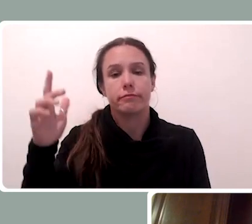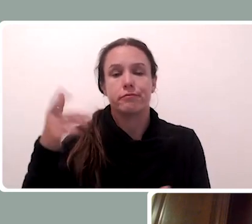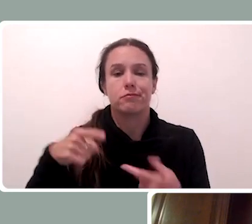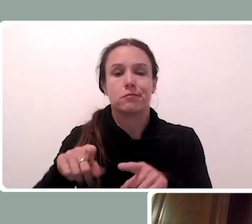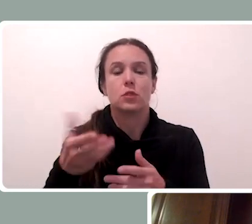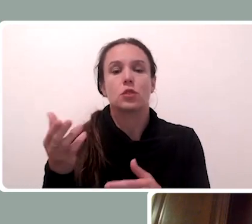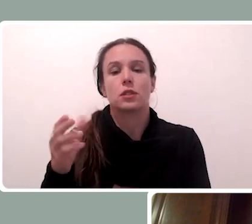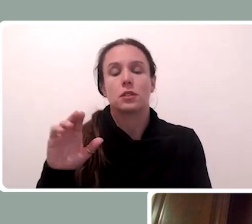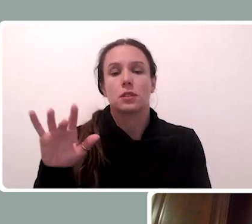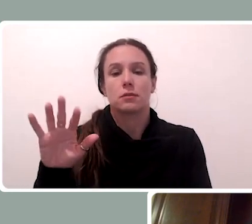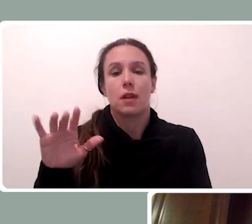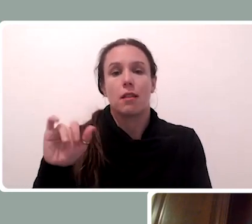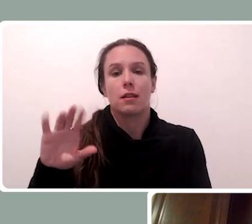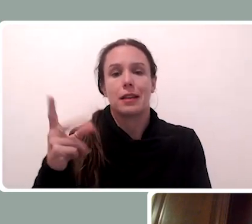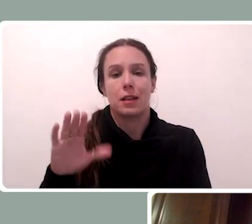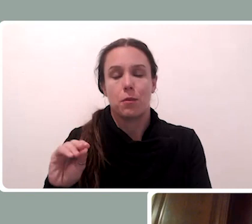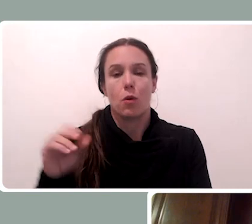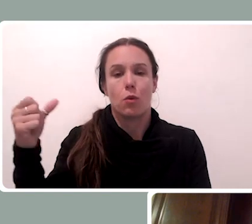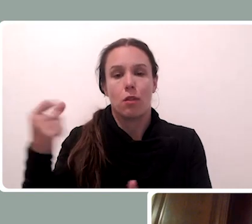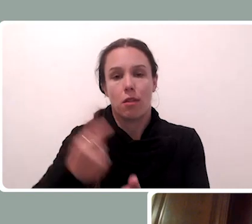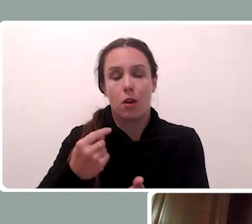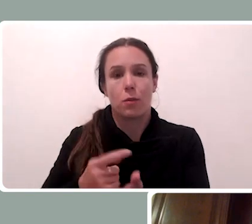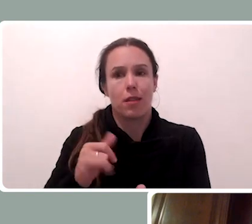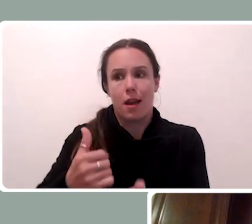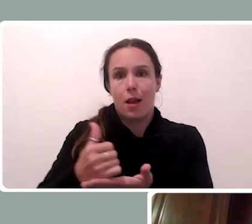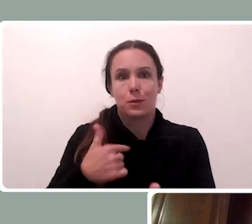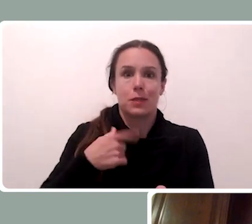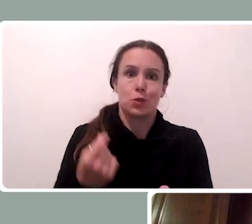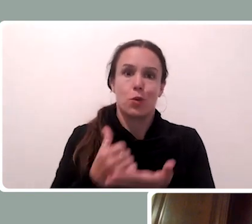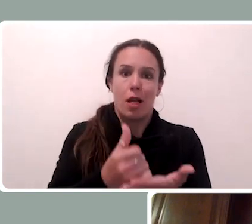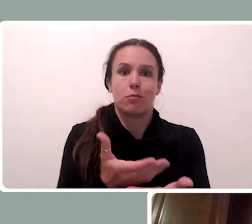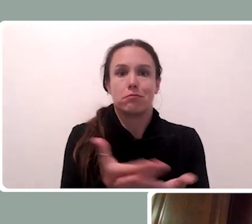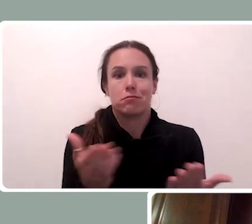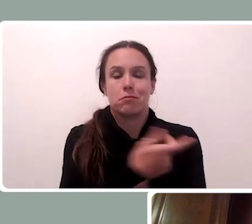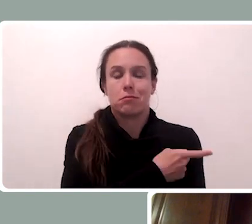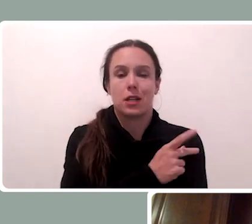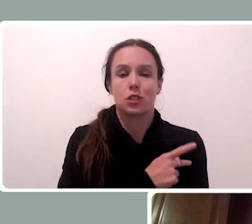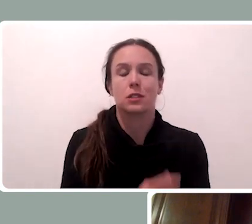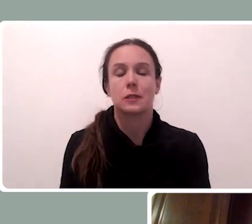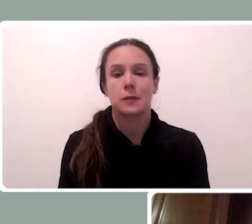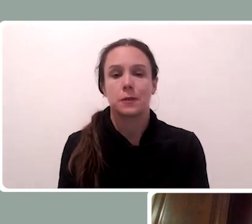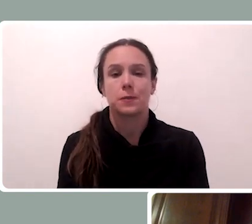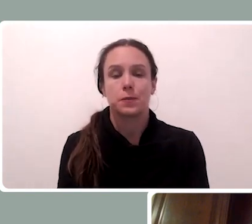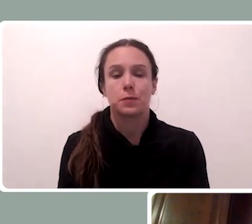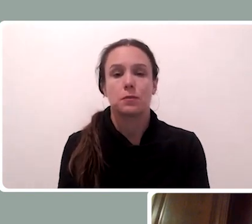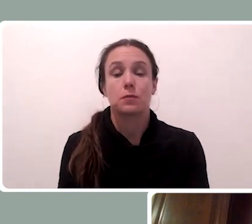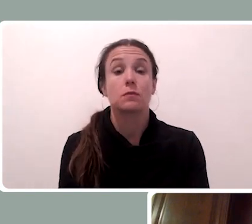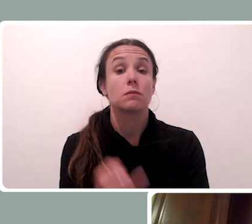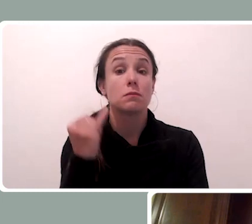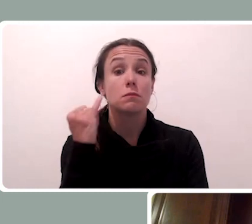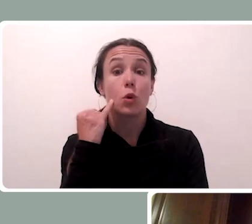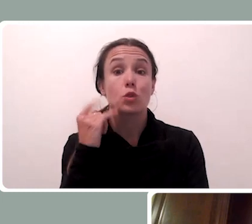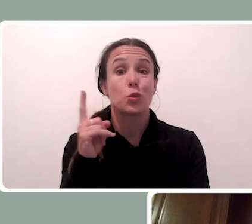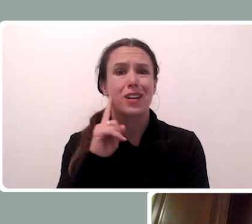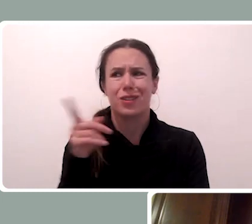helpful resource to me also, to help me kind of help my patients. But I think, if you hear any provider saying